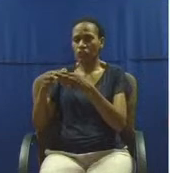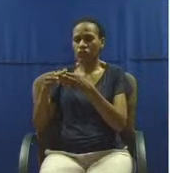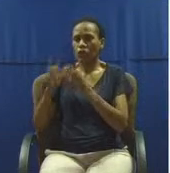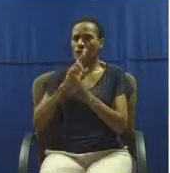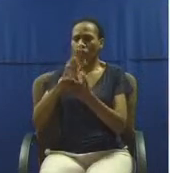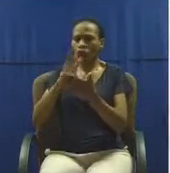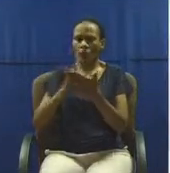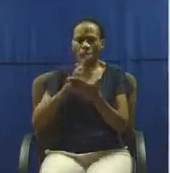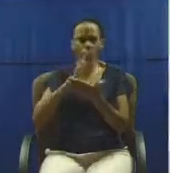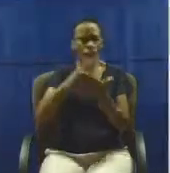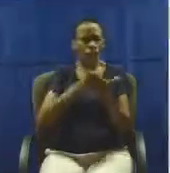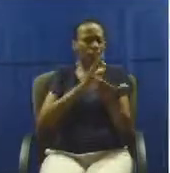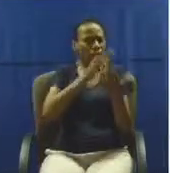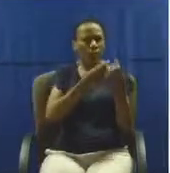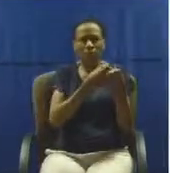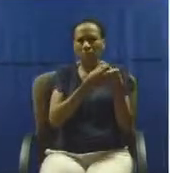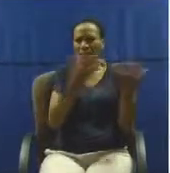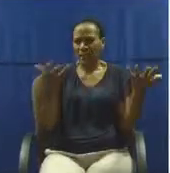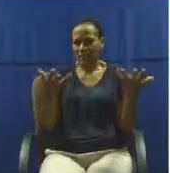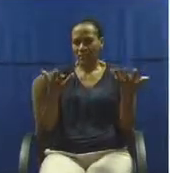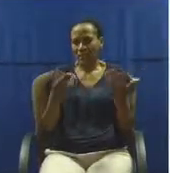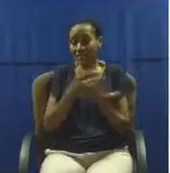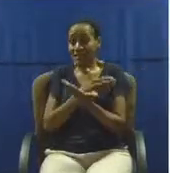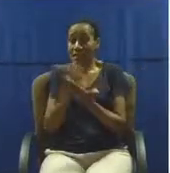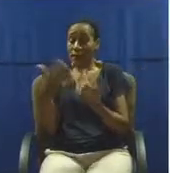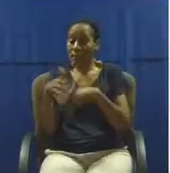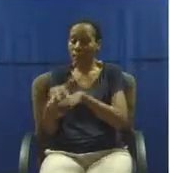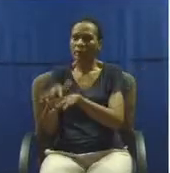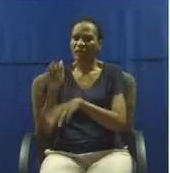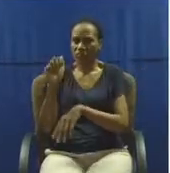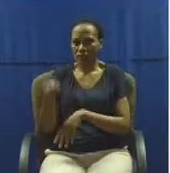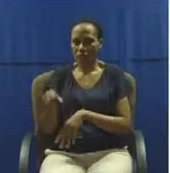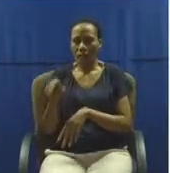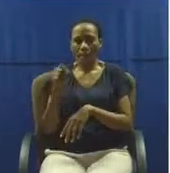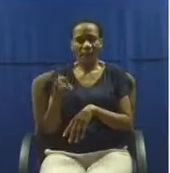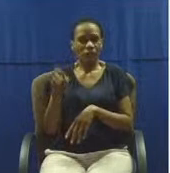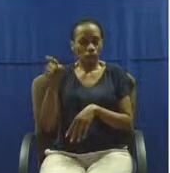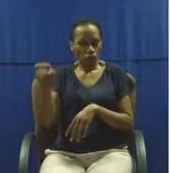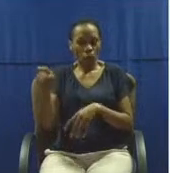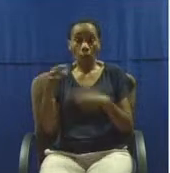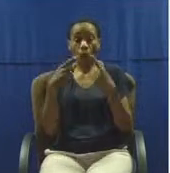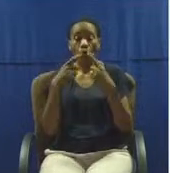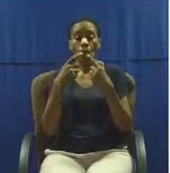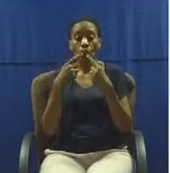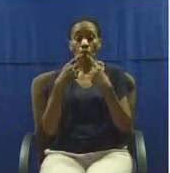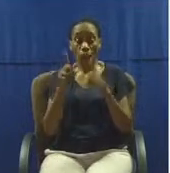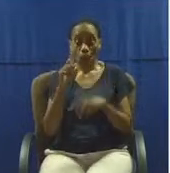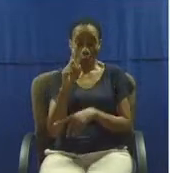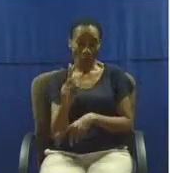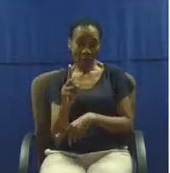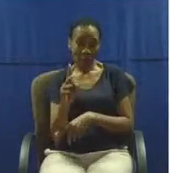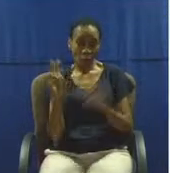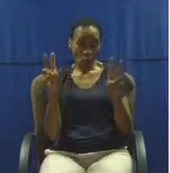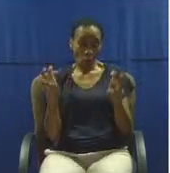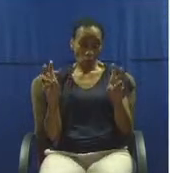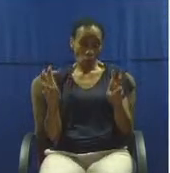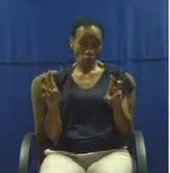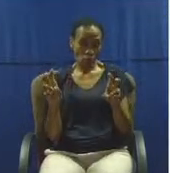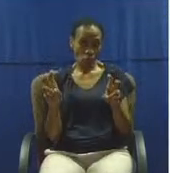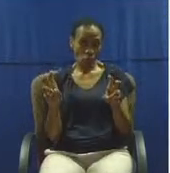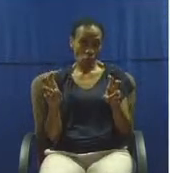recommendations. A number of them have been implemented. The one that you cite and which really reared its